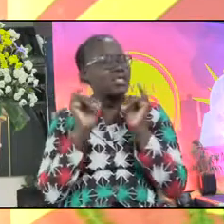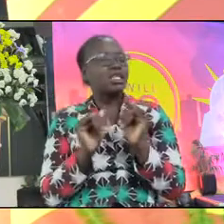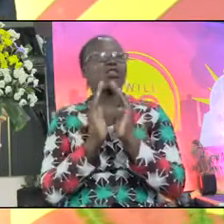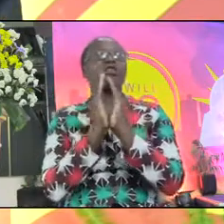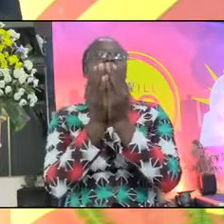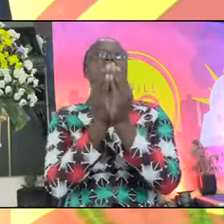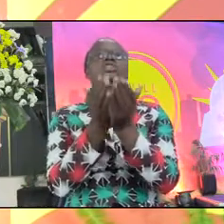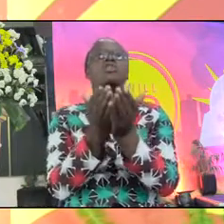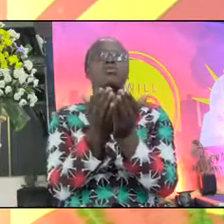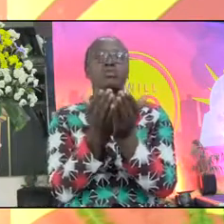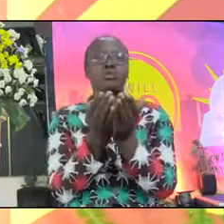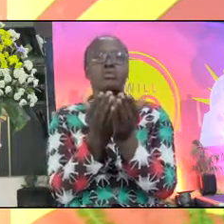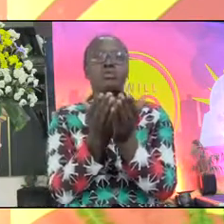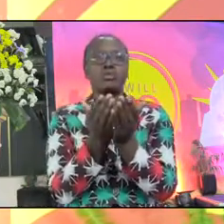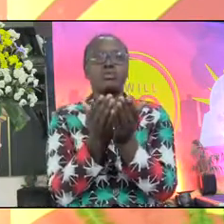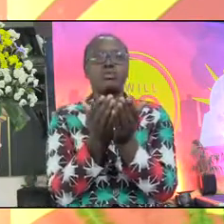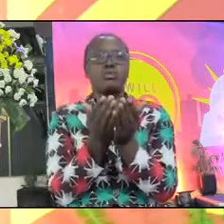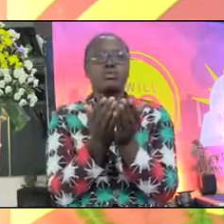the ship.